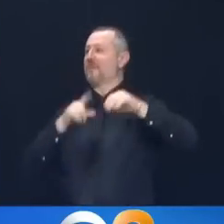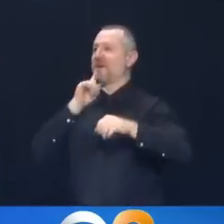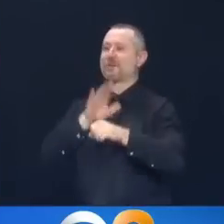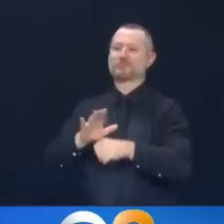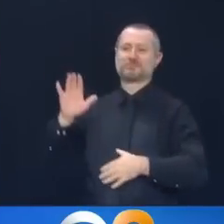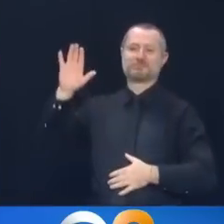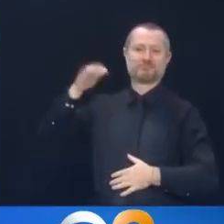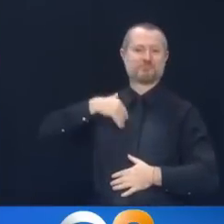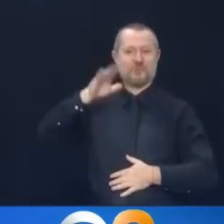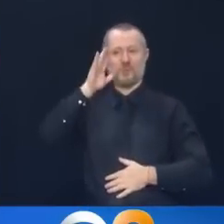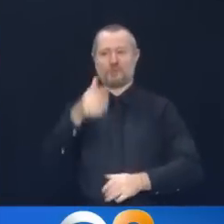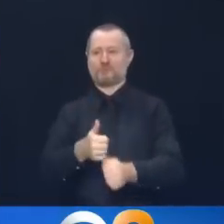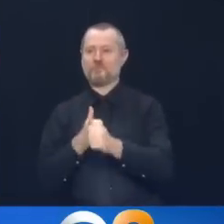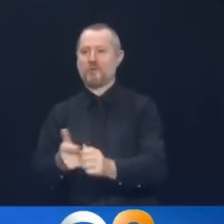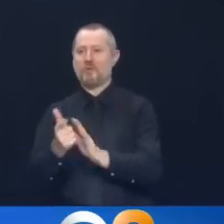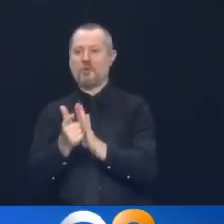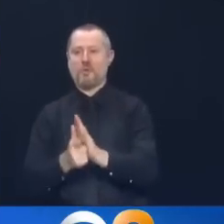with.